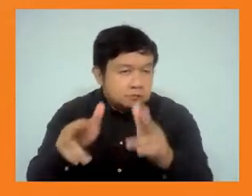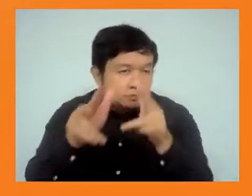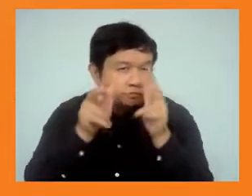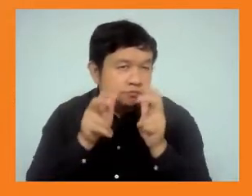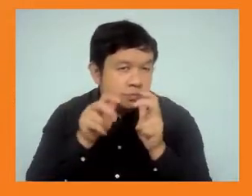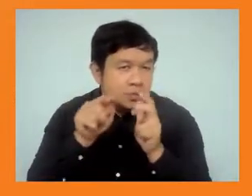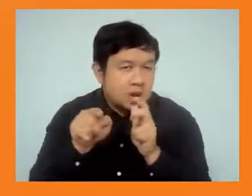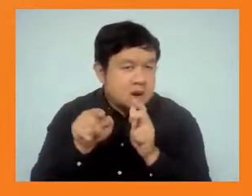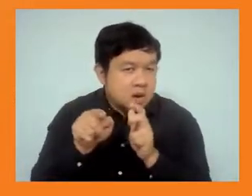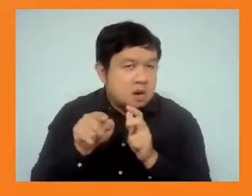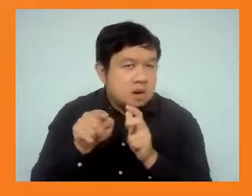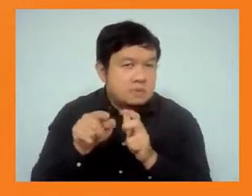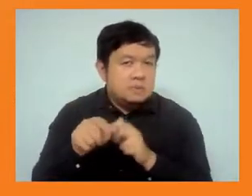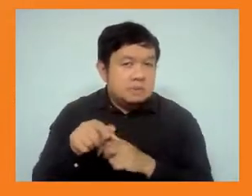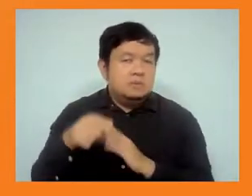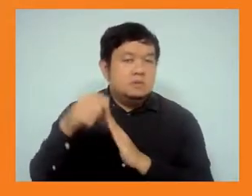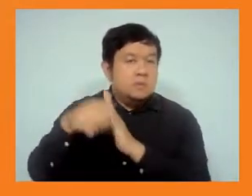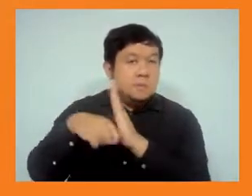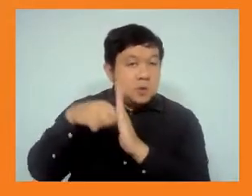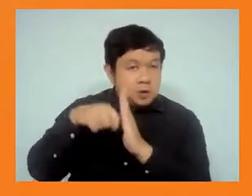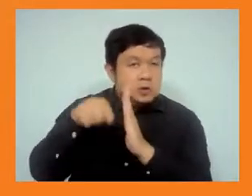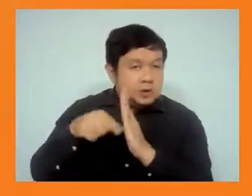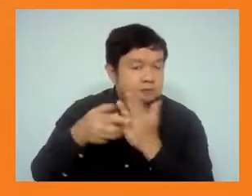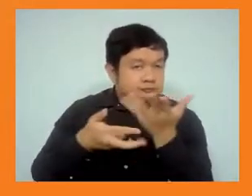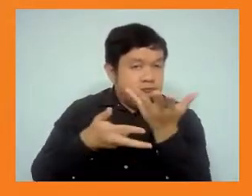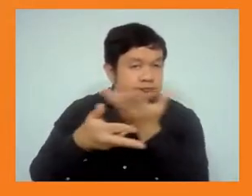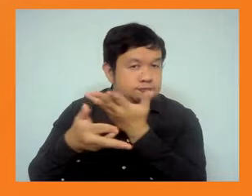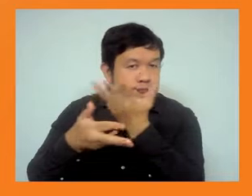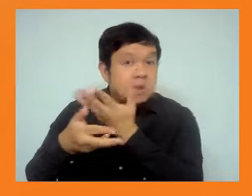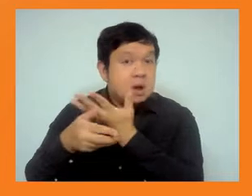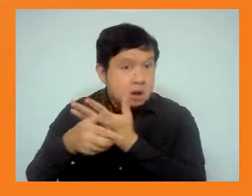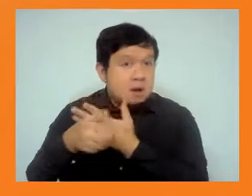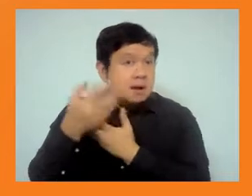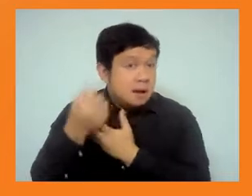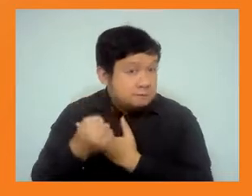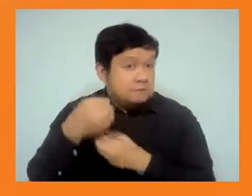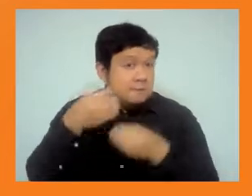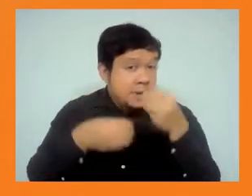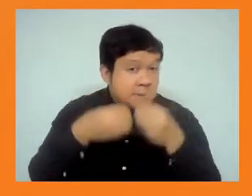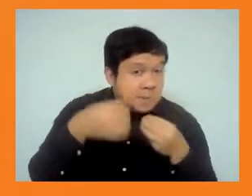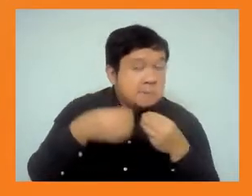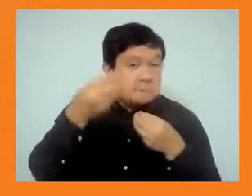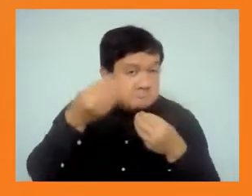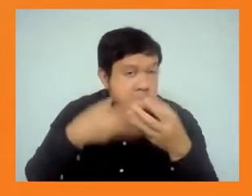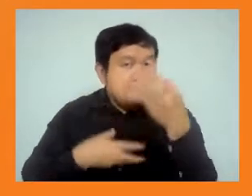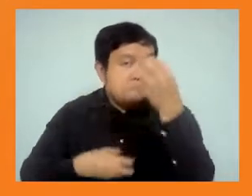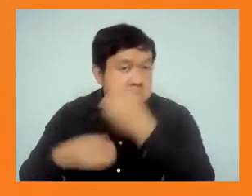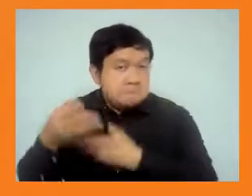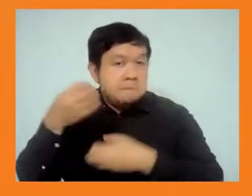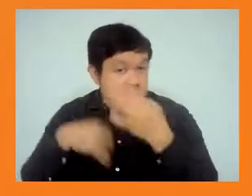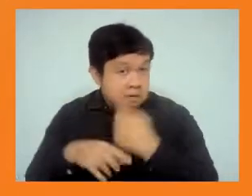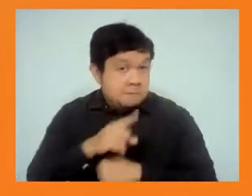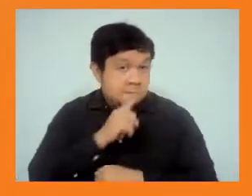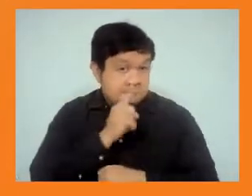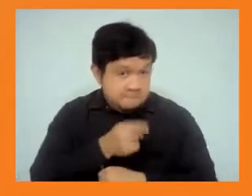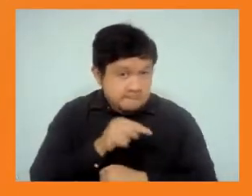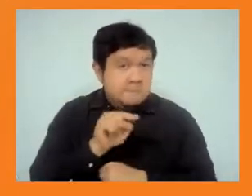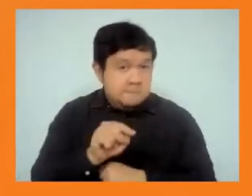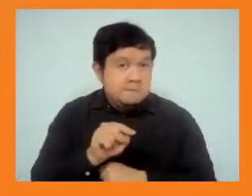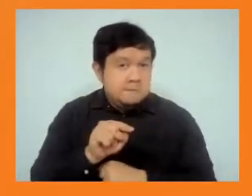grievance redressal mechanisms and safeguards, monitoring and reporting. What we have seen with the Bangalore Metro Airport Line